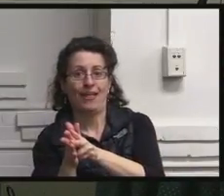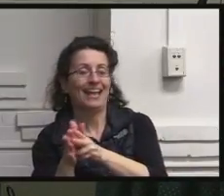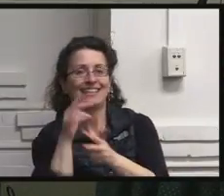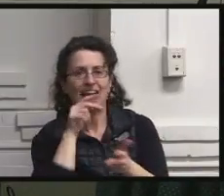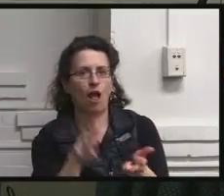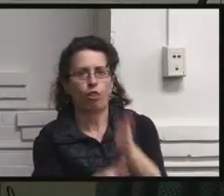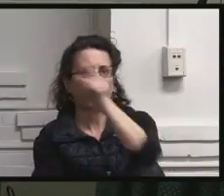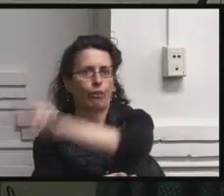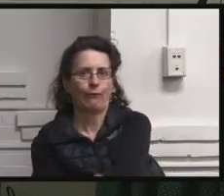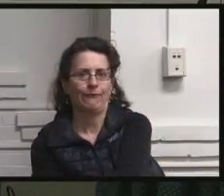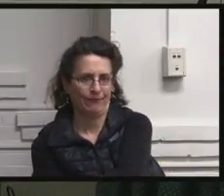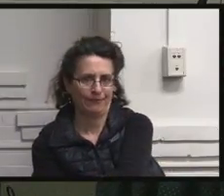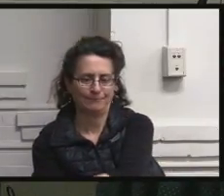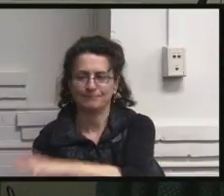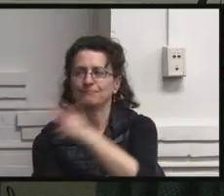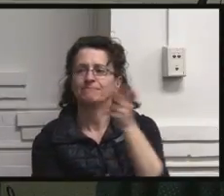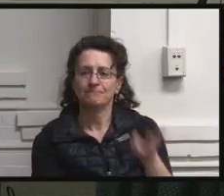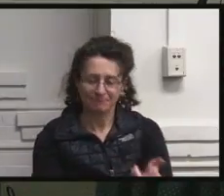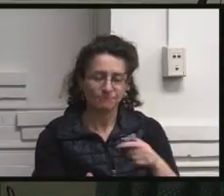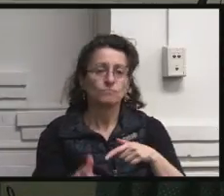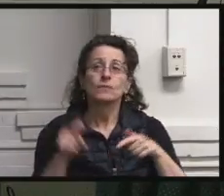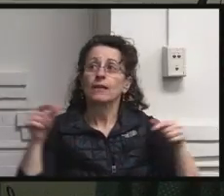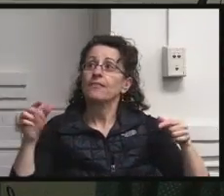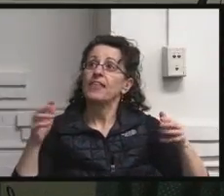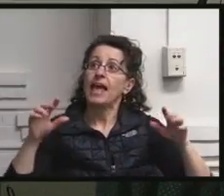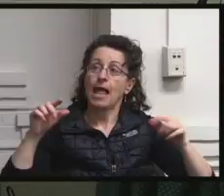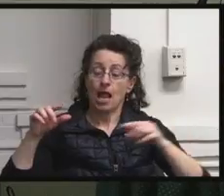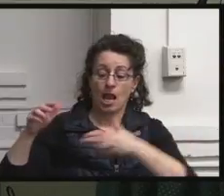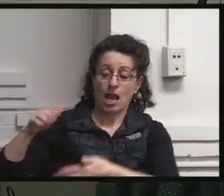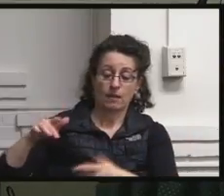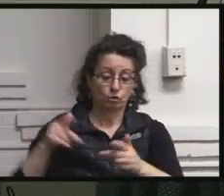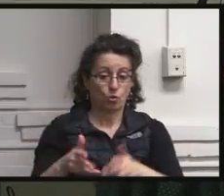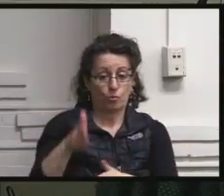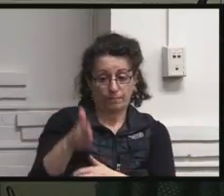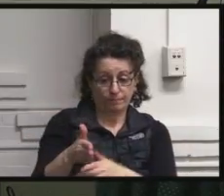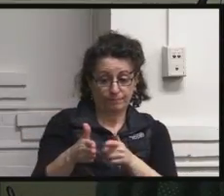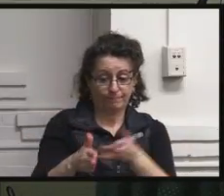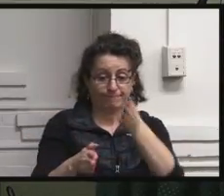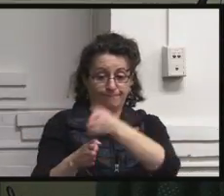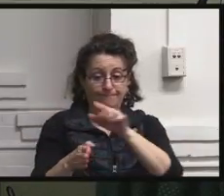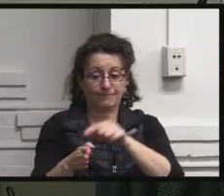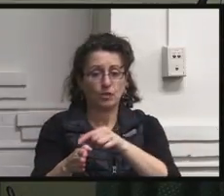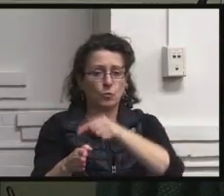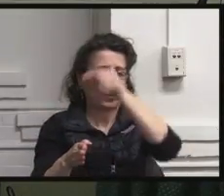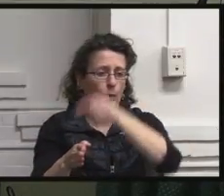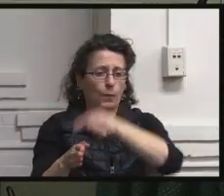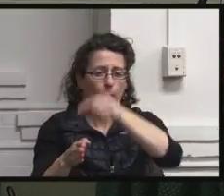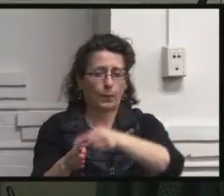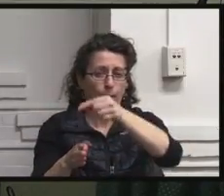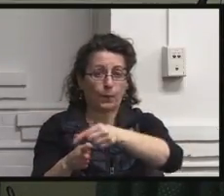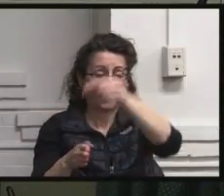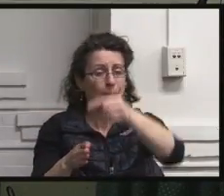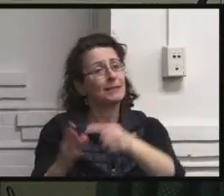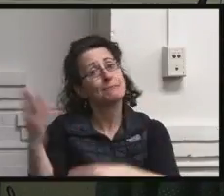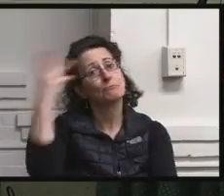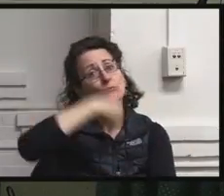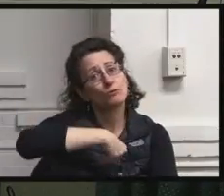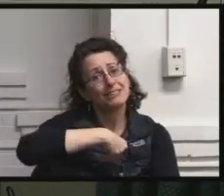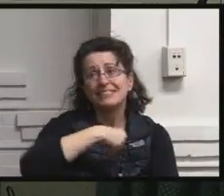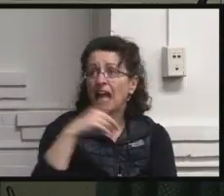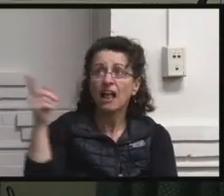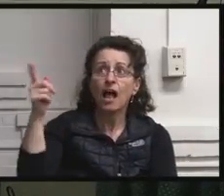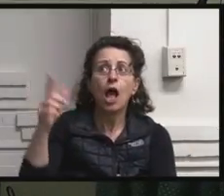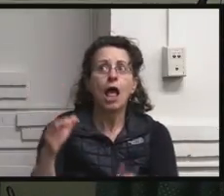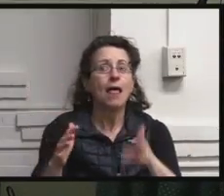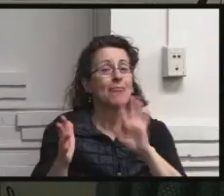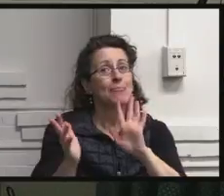on top of that, we have what we call like a tinny rail. So it's got those vertical posts. We think it's very pretty. It's the prettiest one